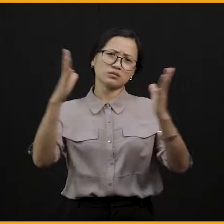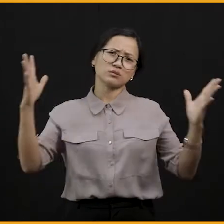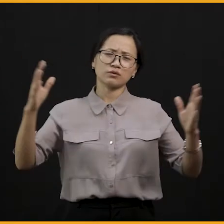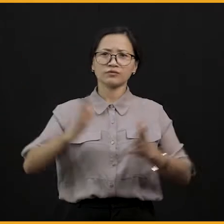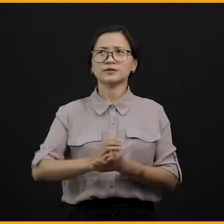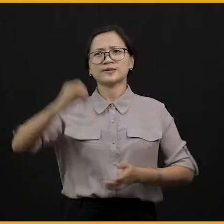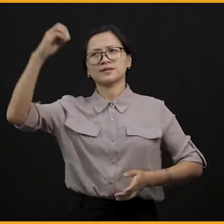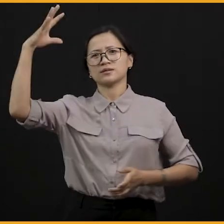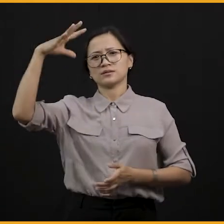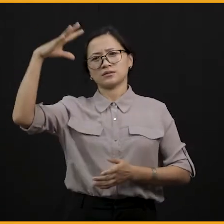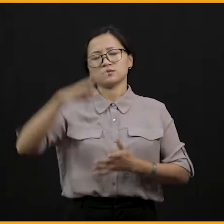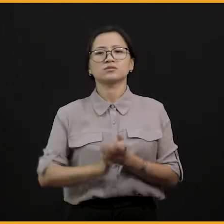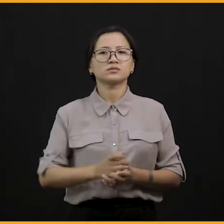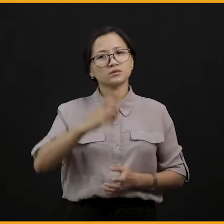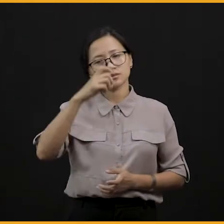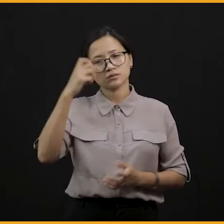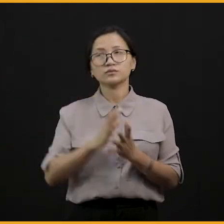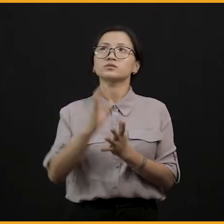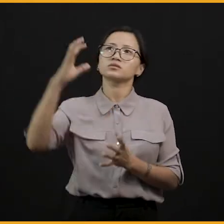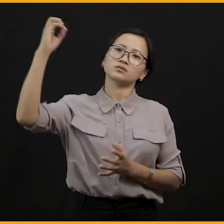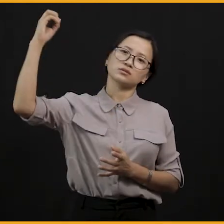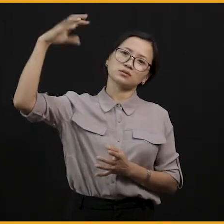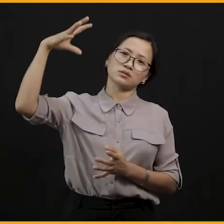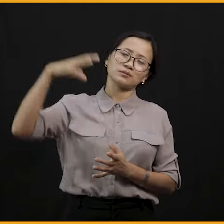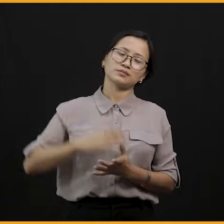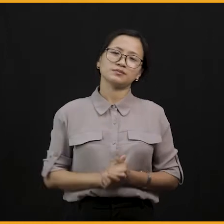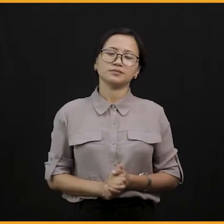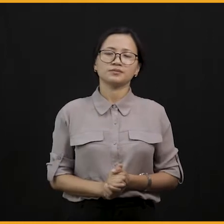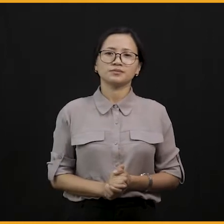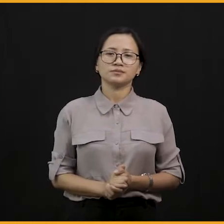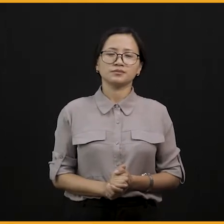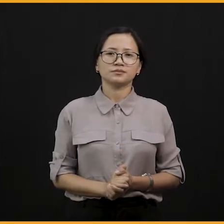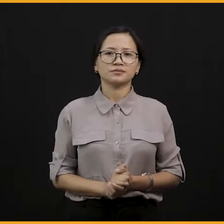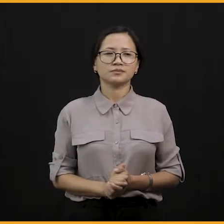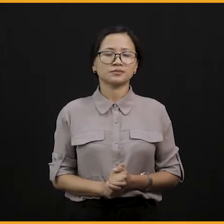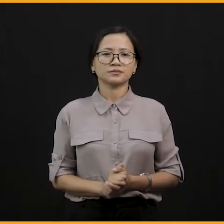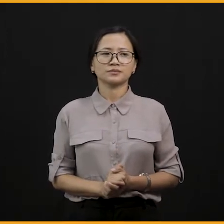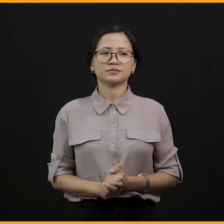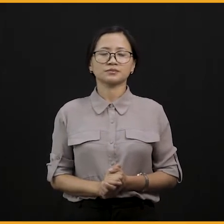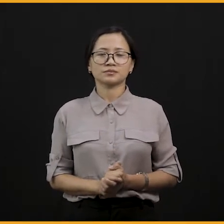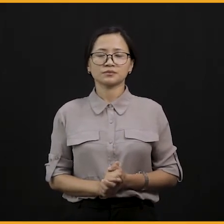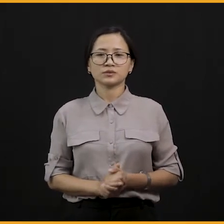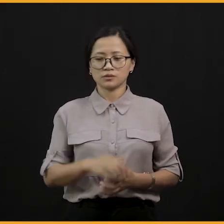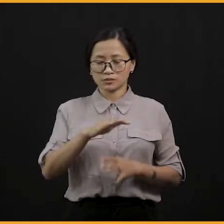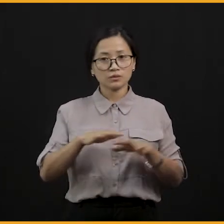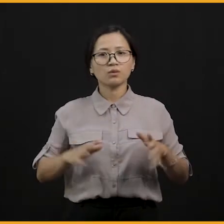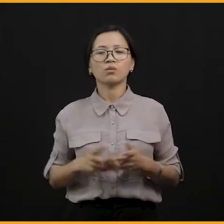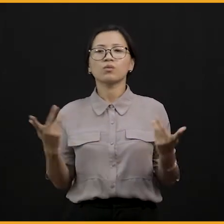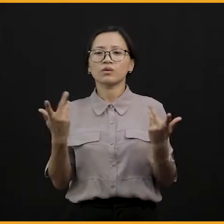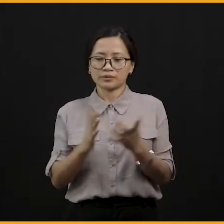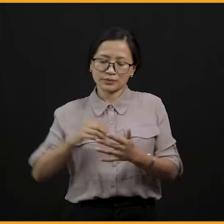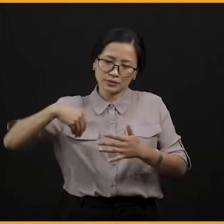the sun. Okay? We get a lot of heat from the sun. So students, now while going for